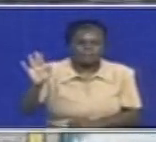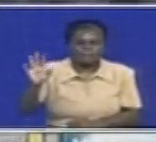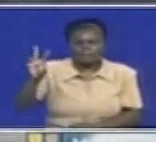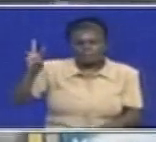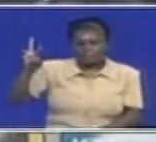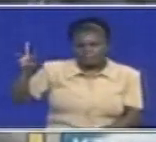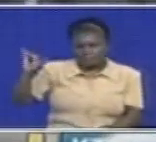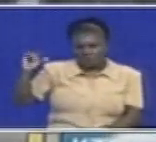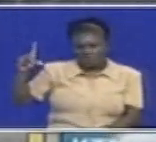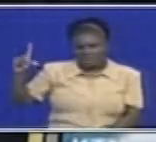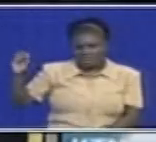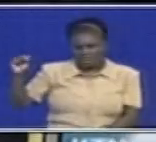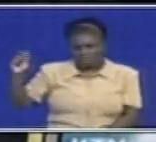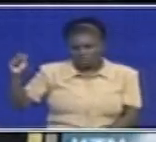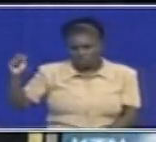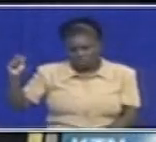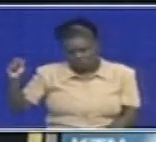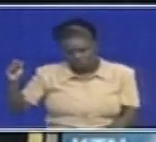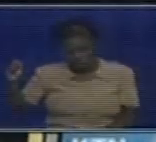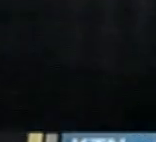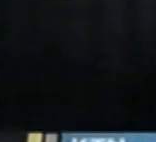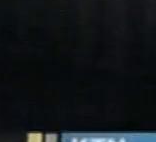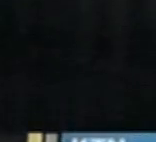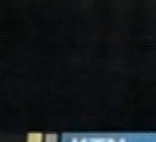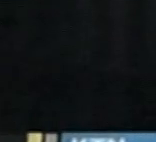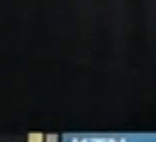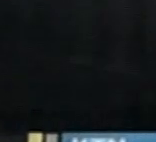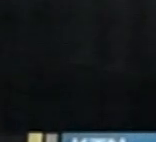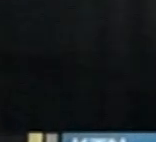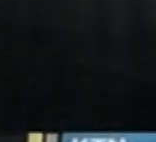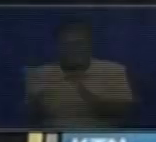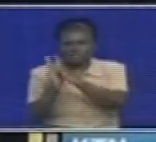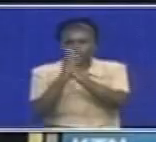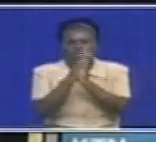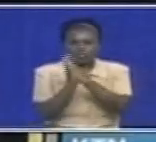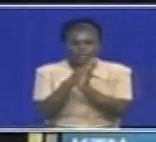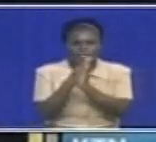Wilson Mburu for KTN's Jailed Juvenile series.